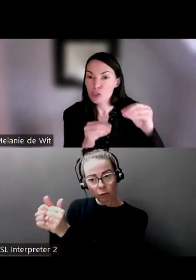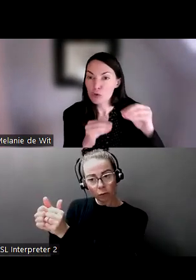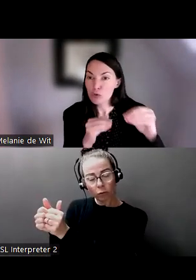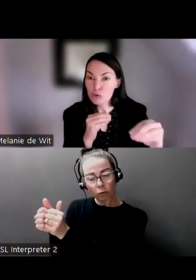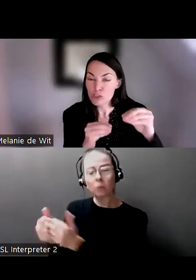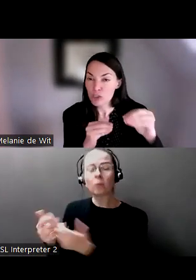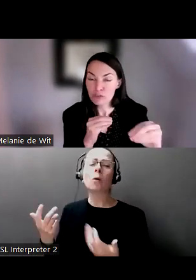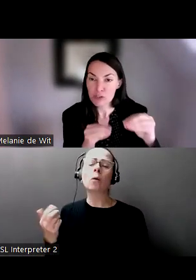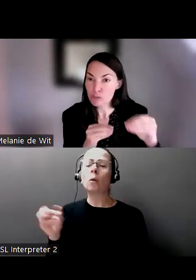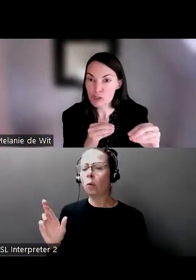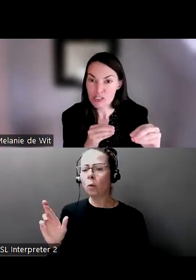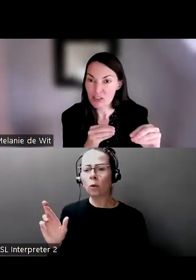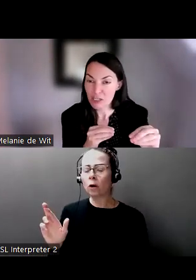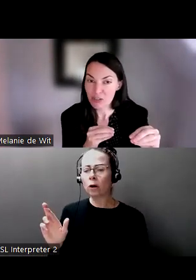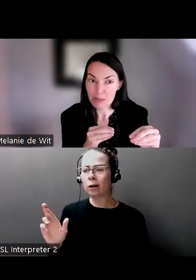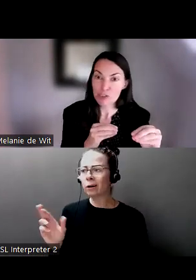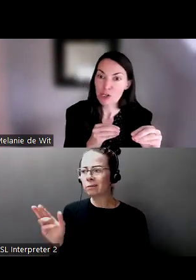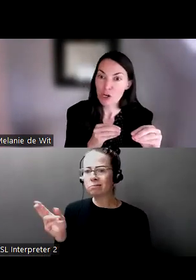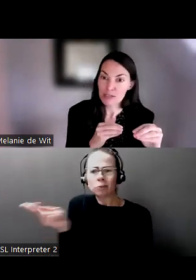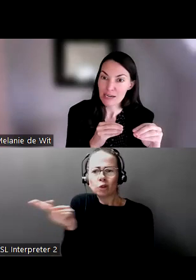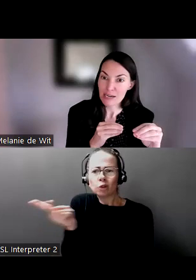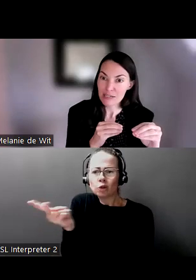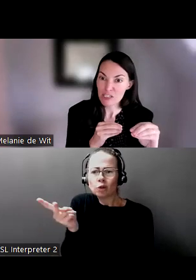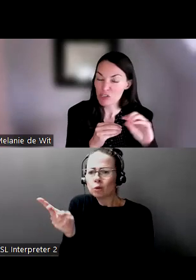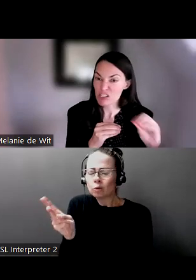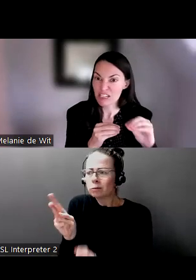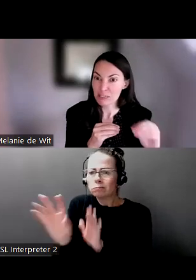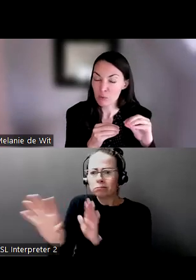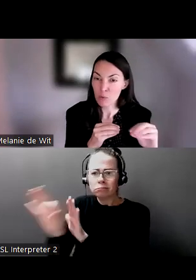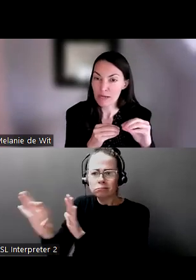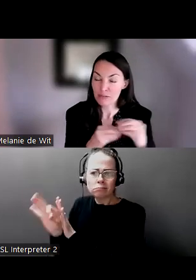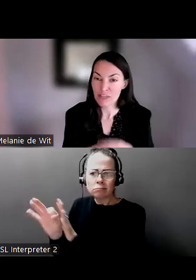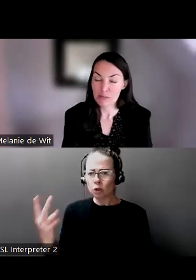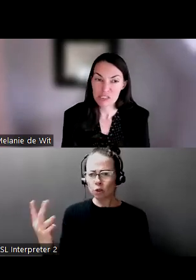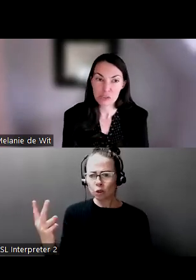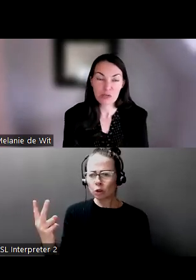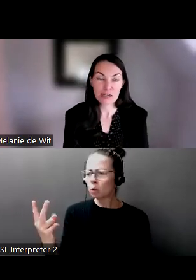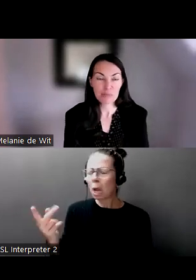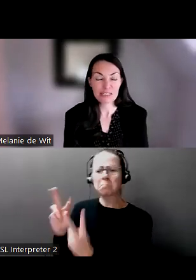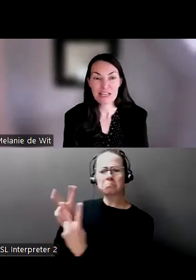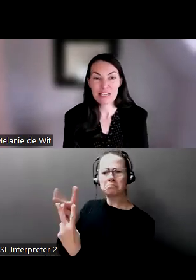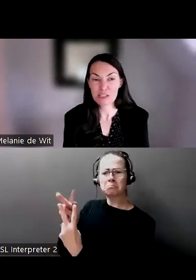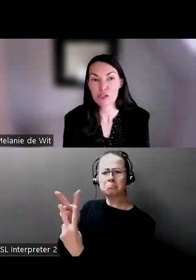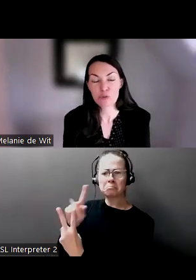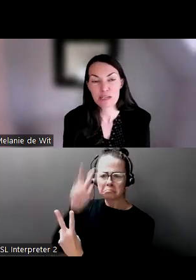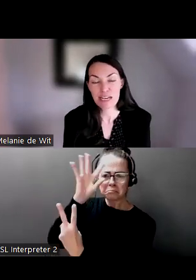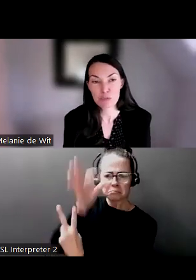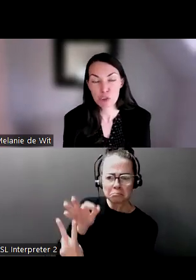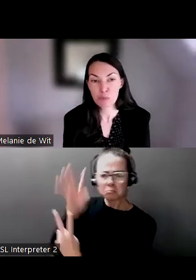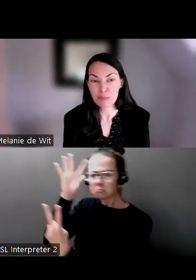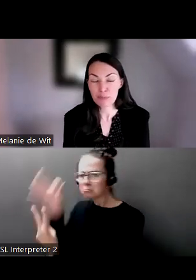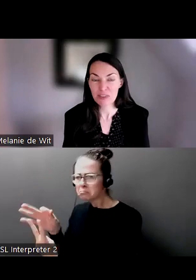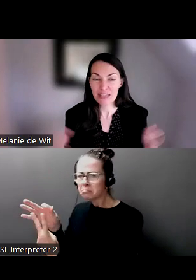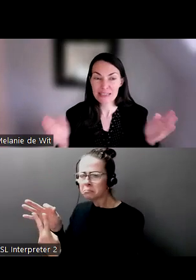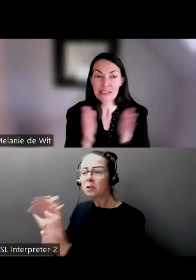go to the first person that you're able to contact. You just need one of them to consent. So you can name